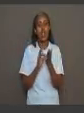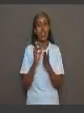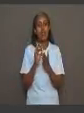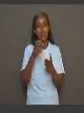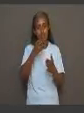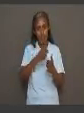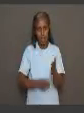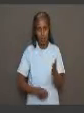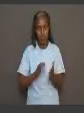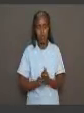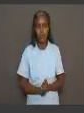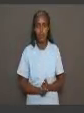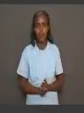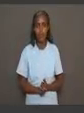values.